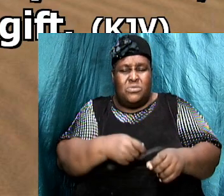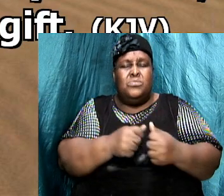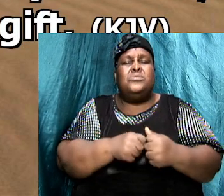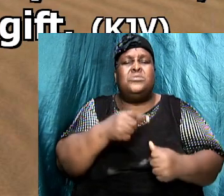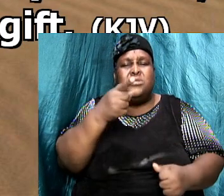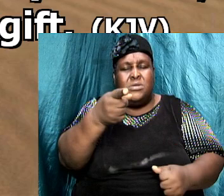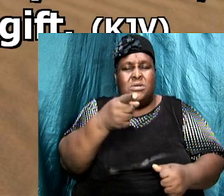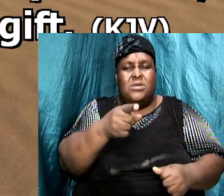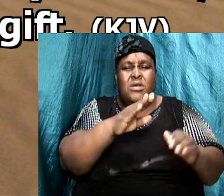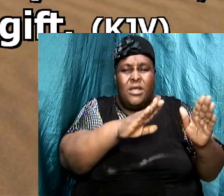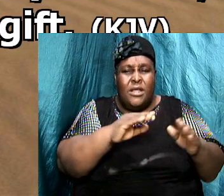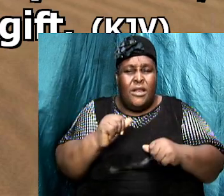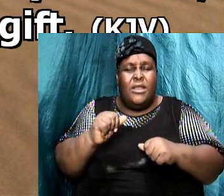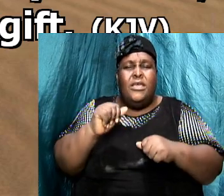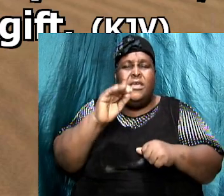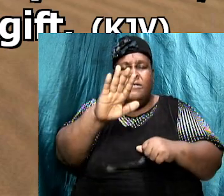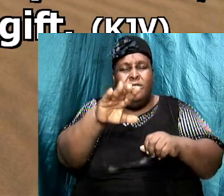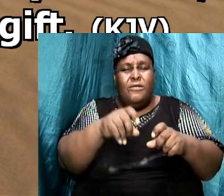leave there thy gift